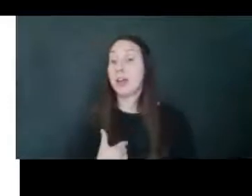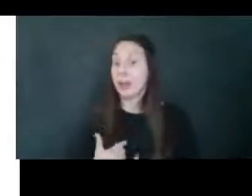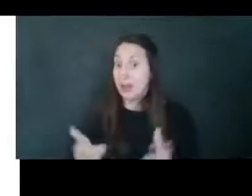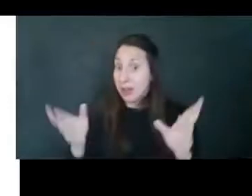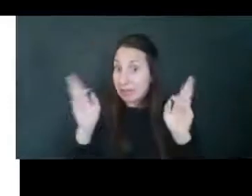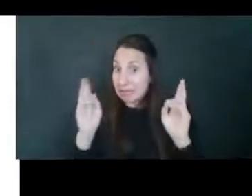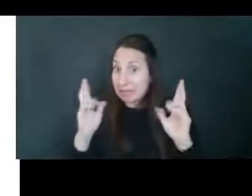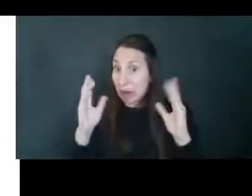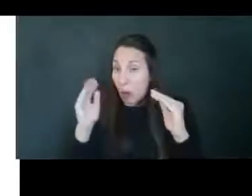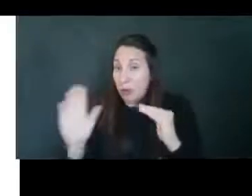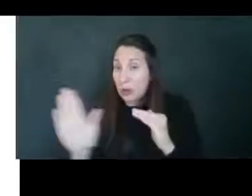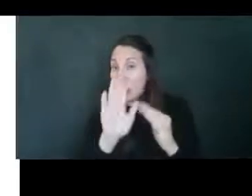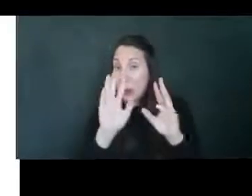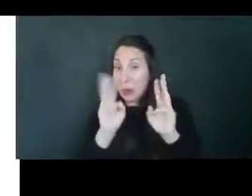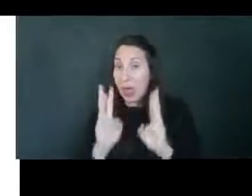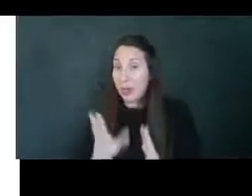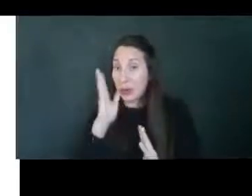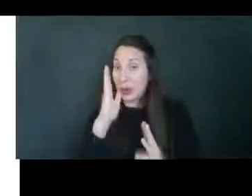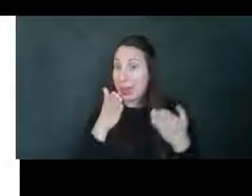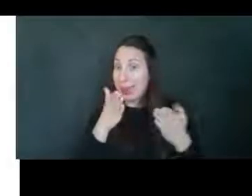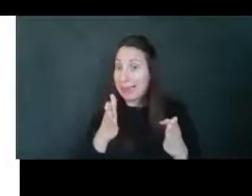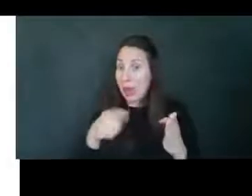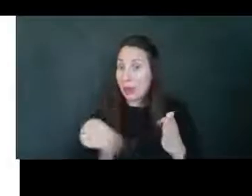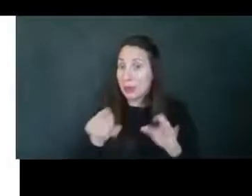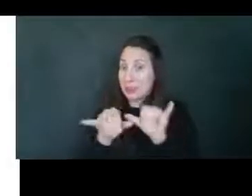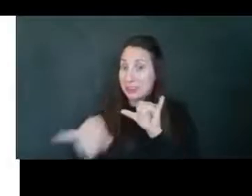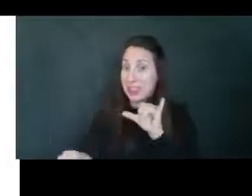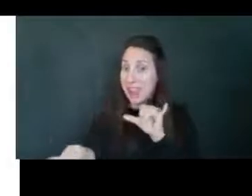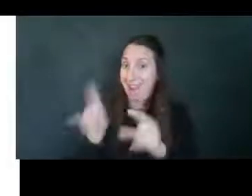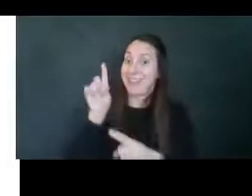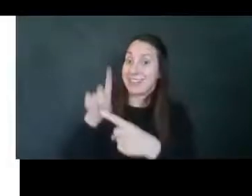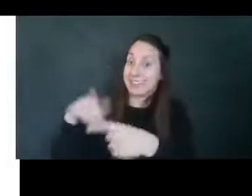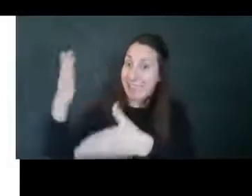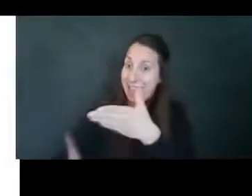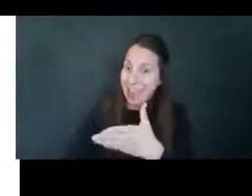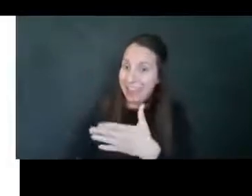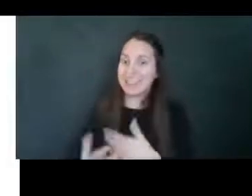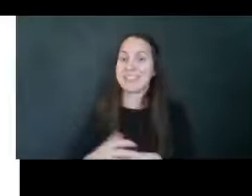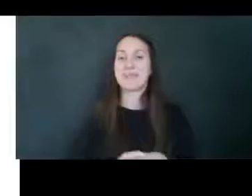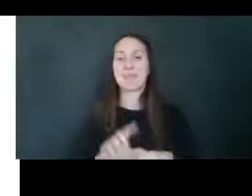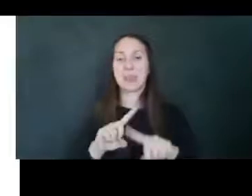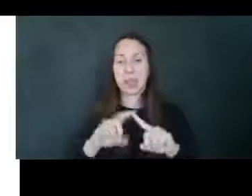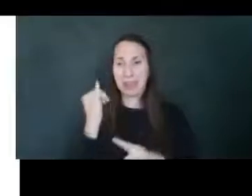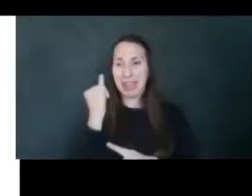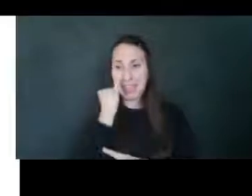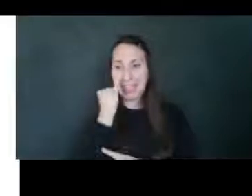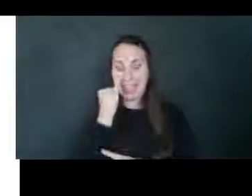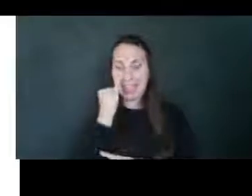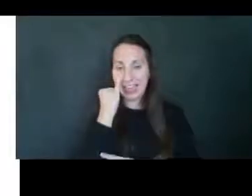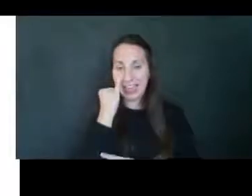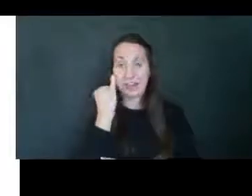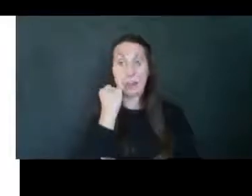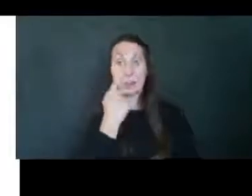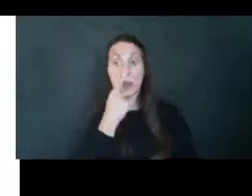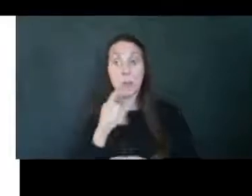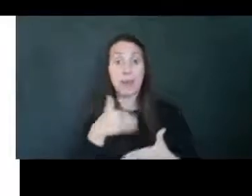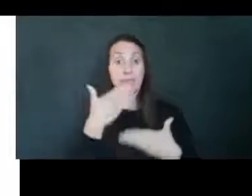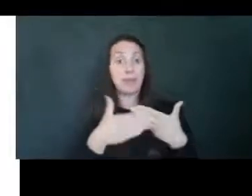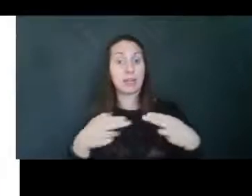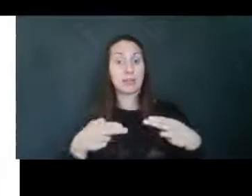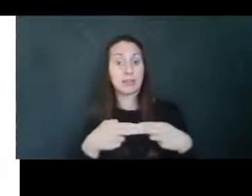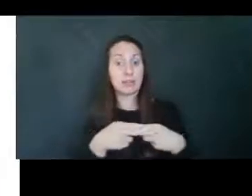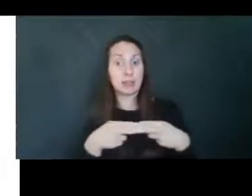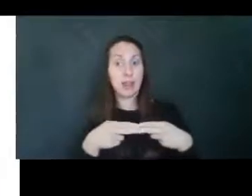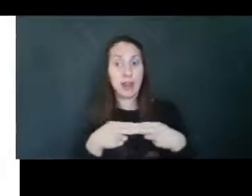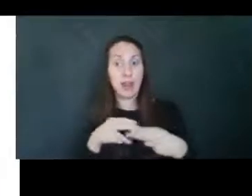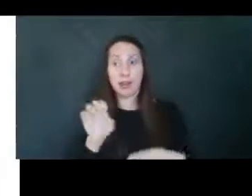continue being with us so that you can be part of the discussion. But if you'll go to the next slide, Eric.